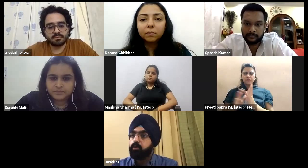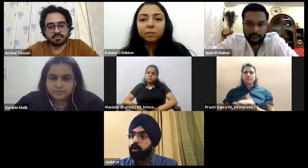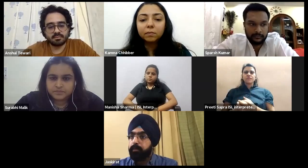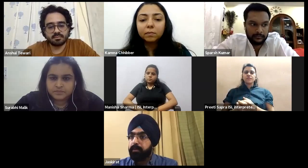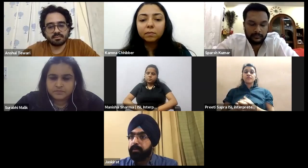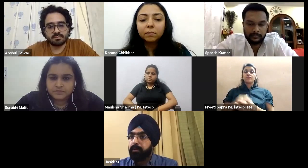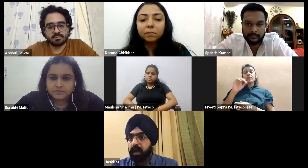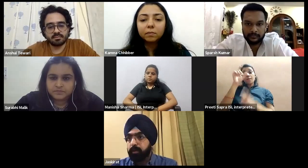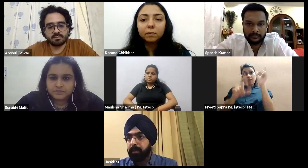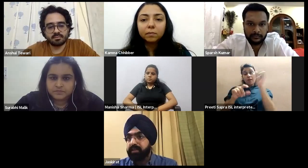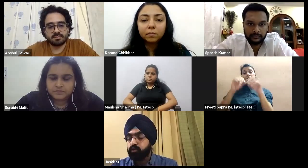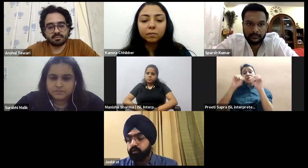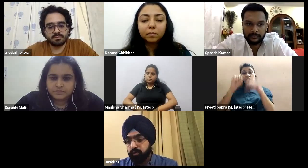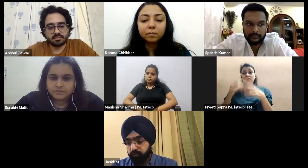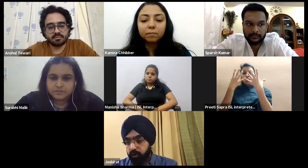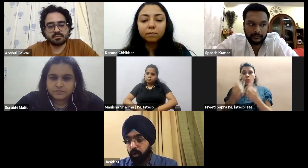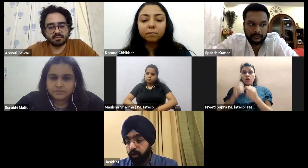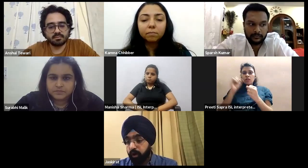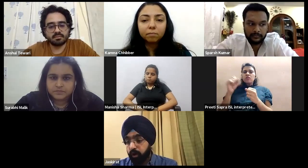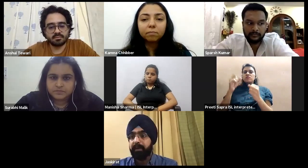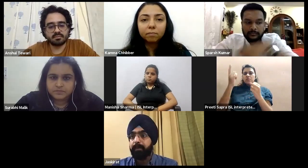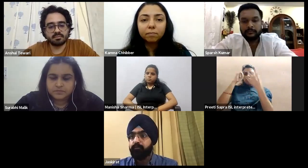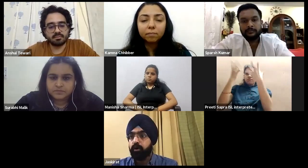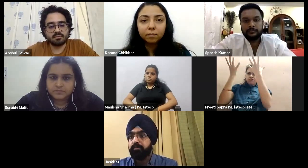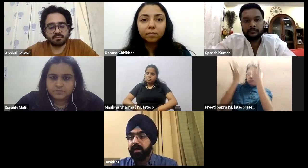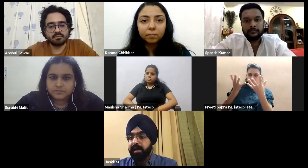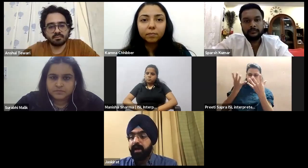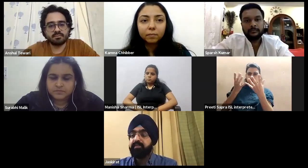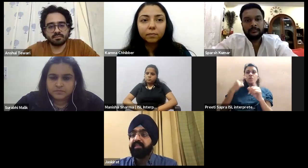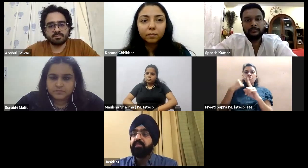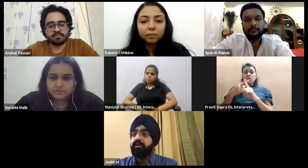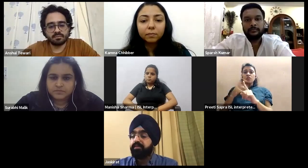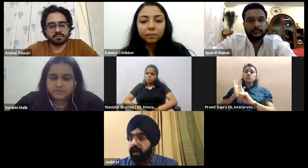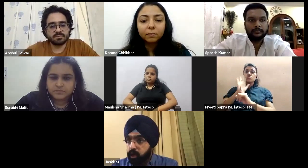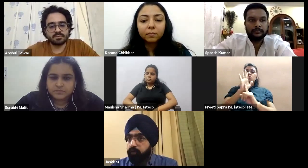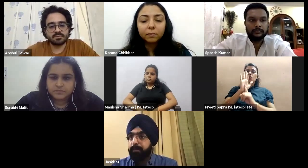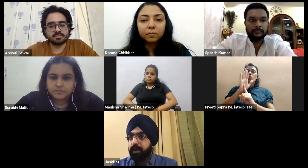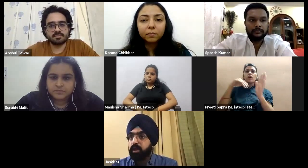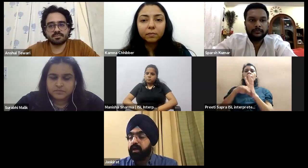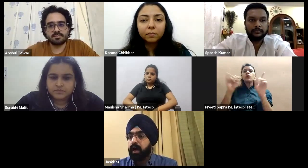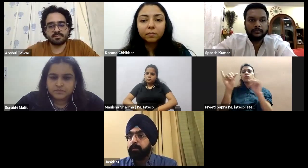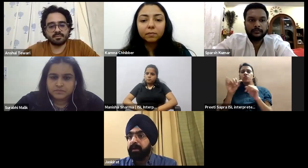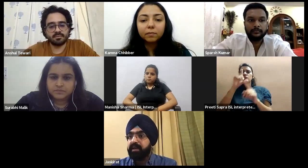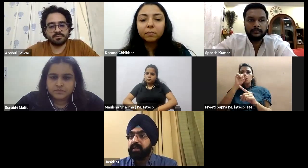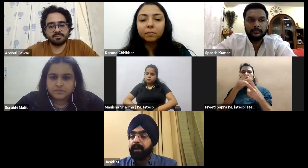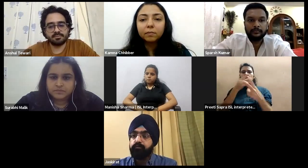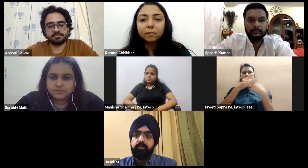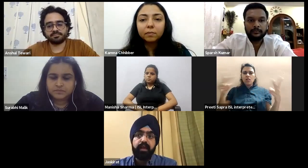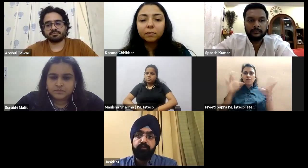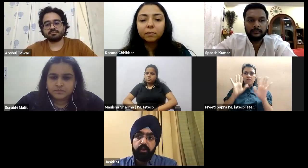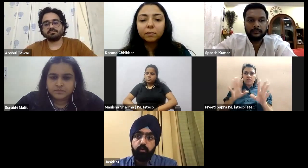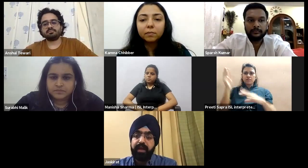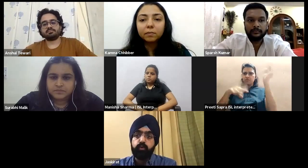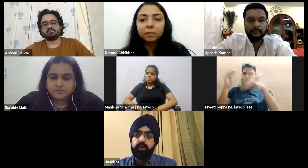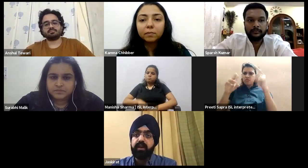to create some sort of a pressure and accountability to this on the social media platforms. It is as a result of that pressure and accountability that platforms